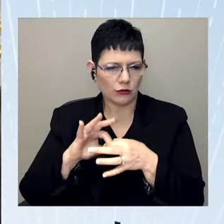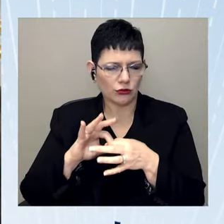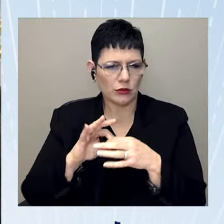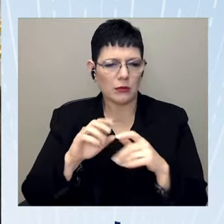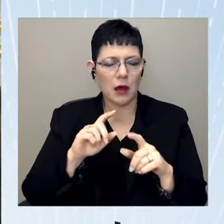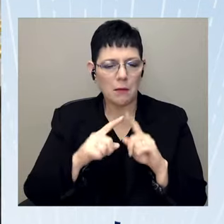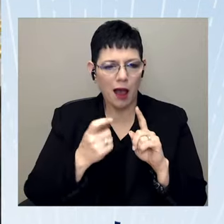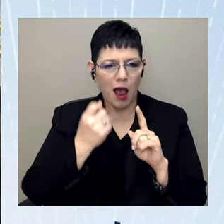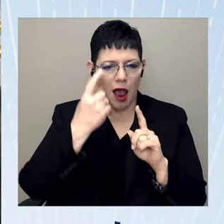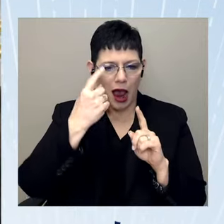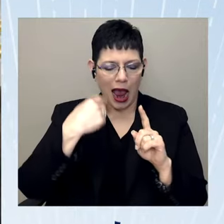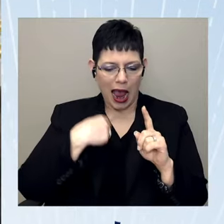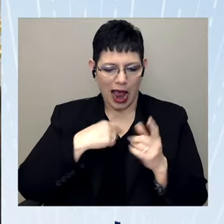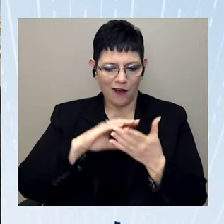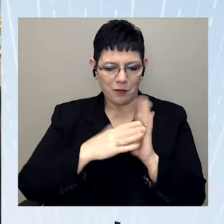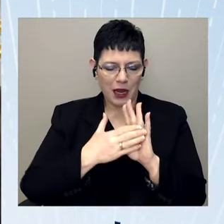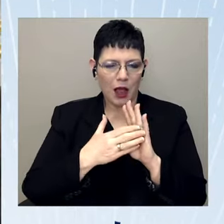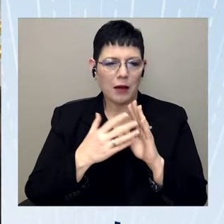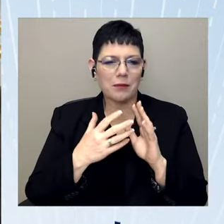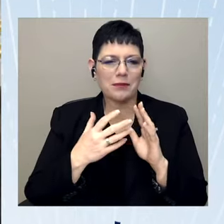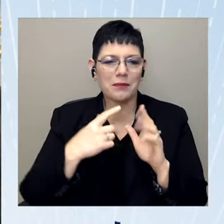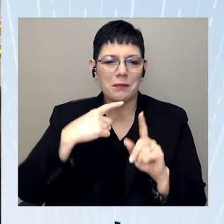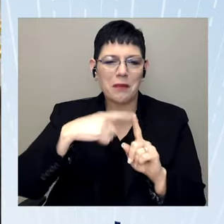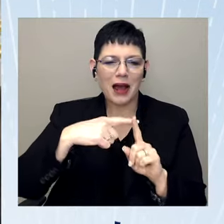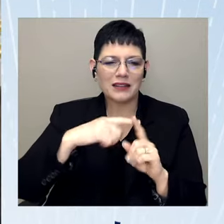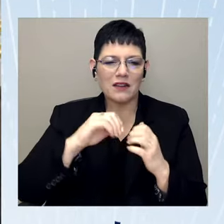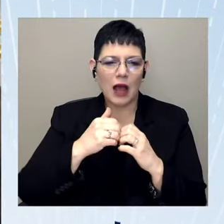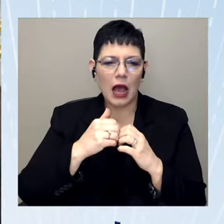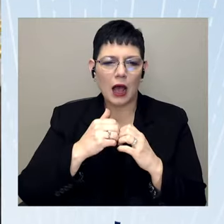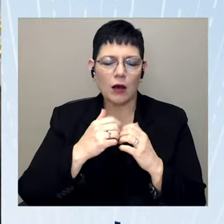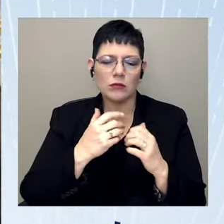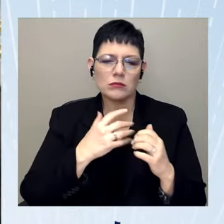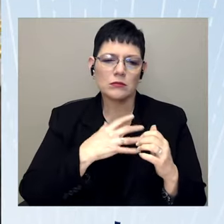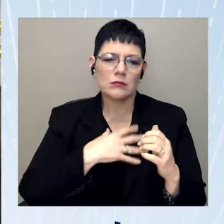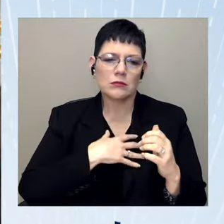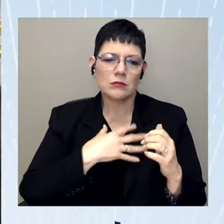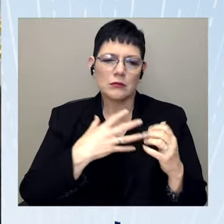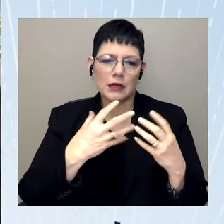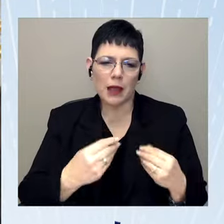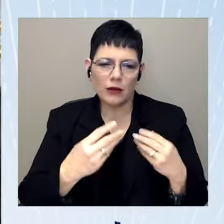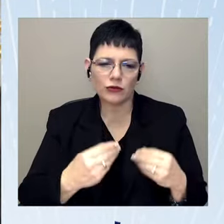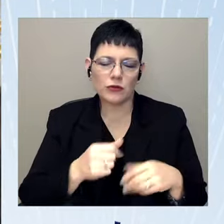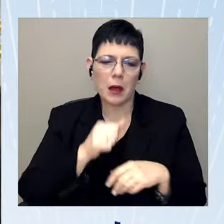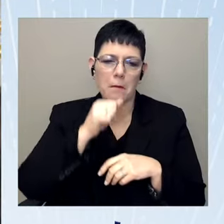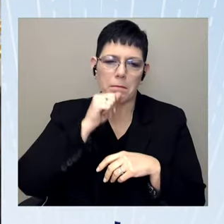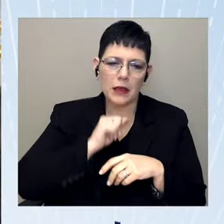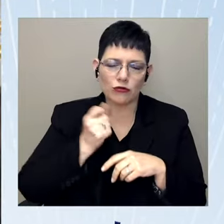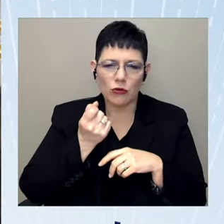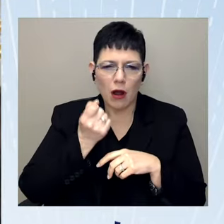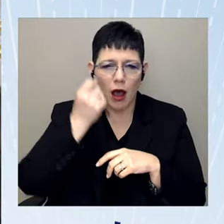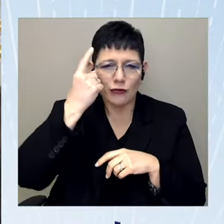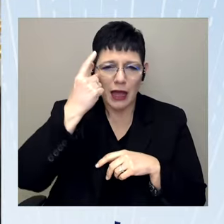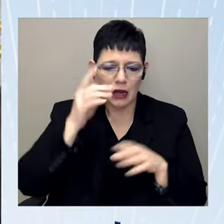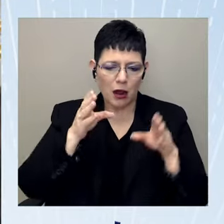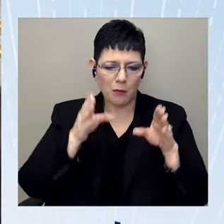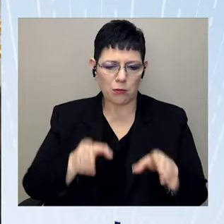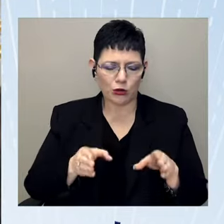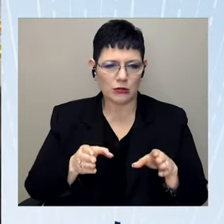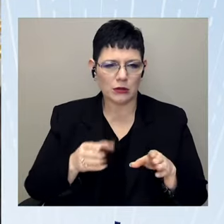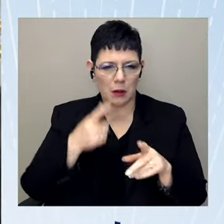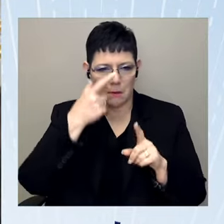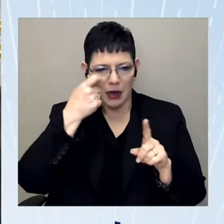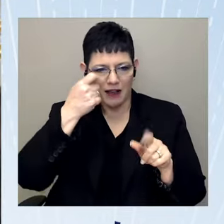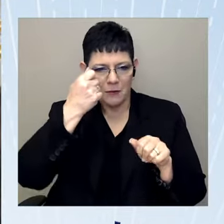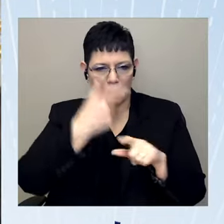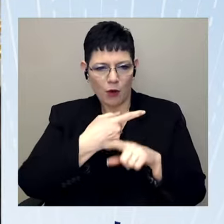into a compassionate, thoughtful, understanding, and patient human being throughout all aspects of my life. And truthfully, I